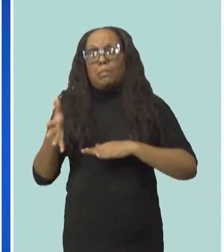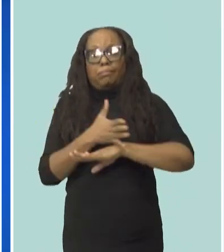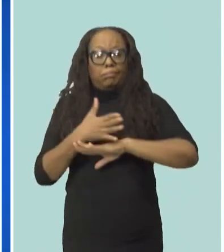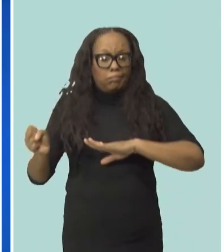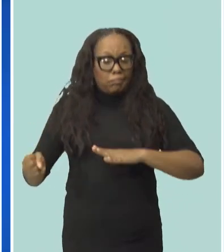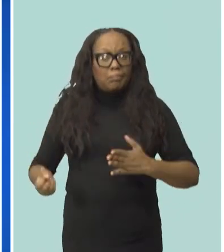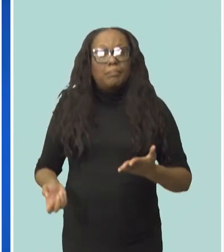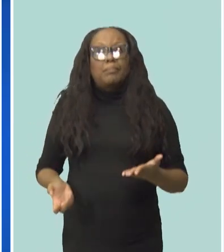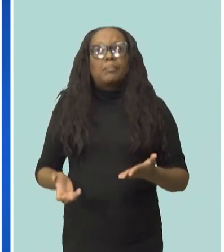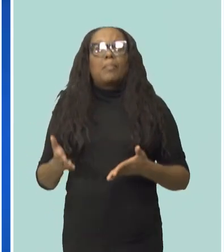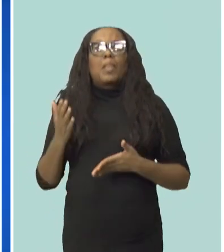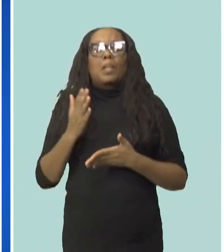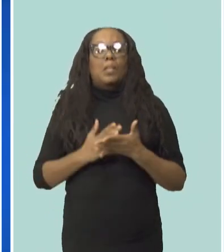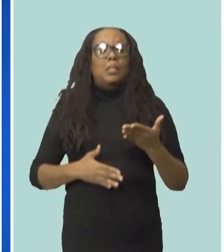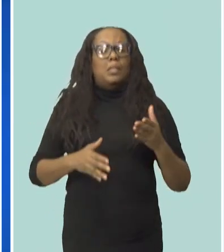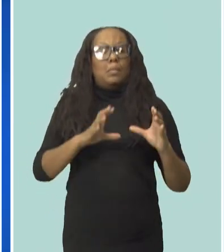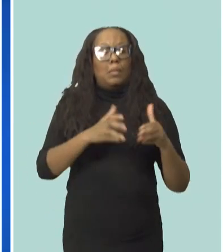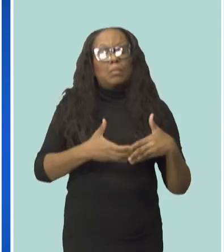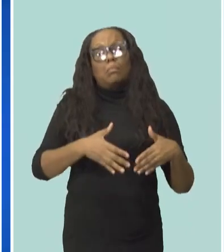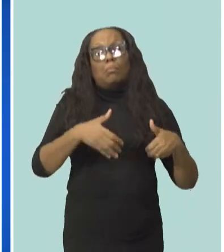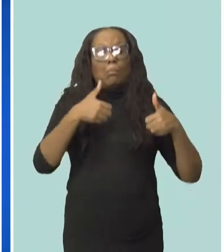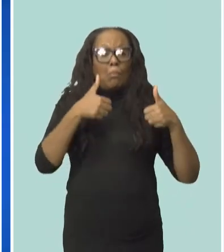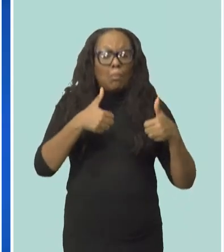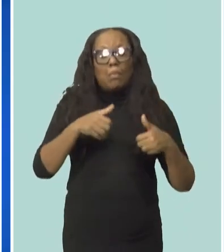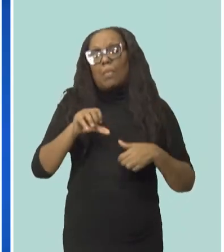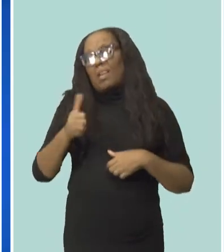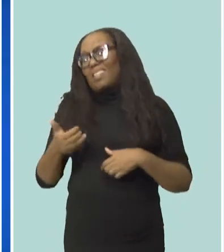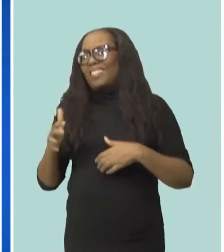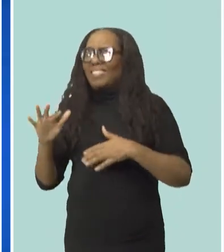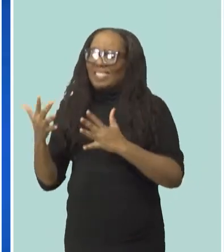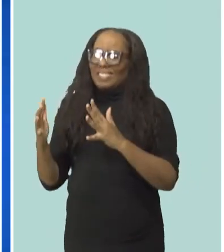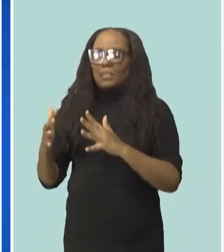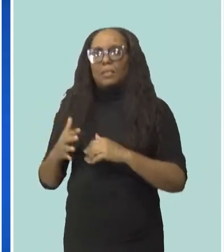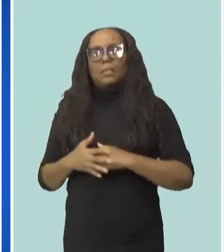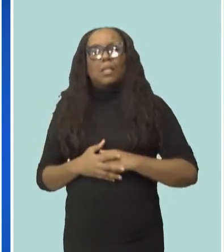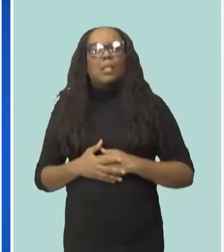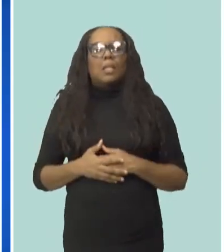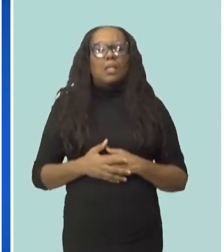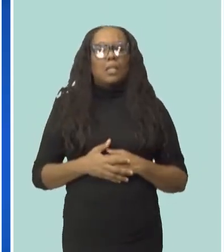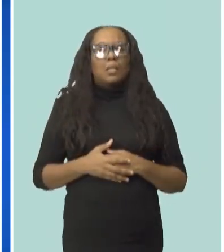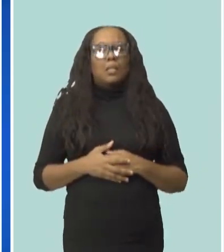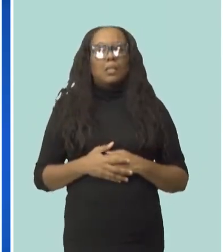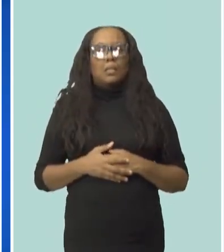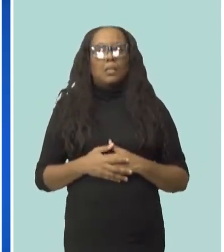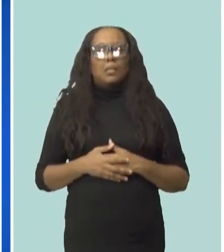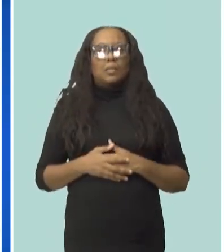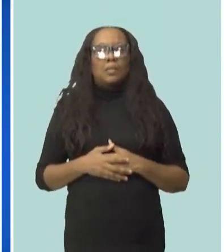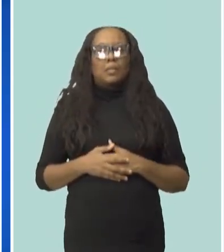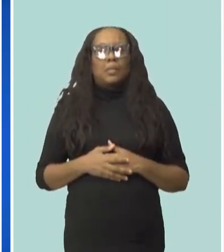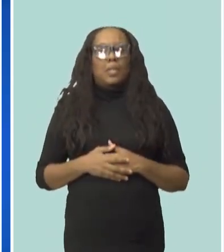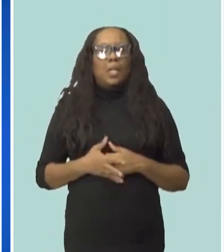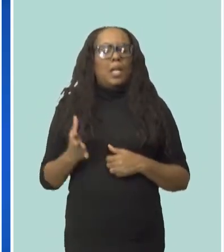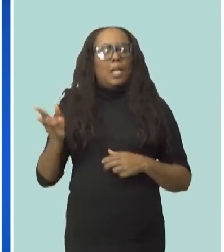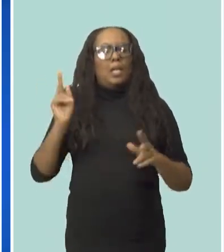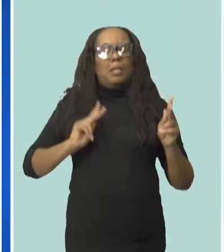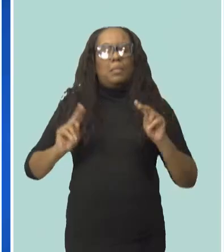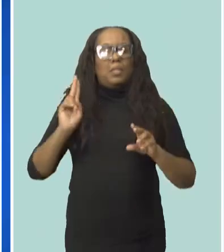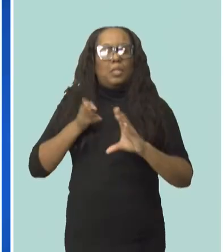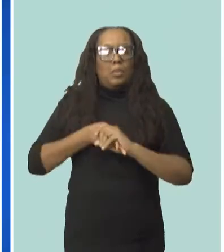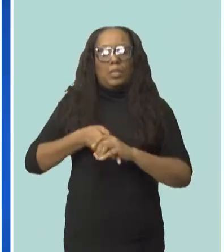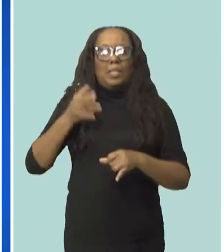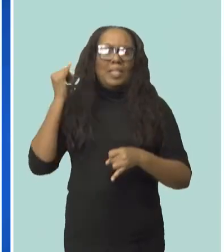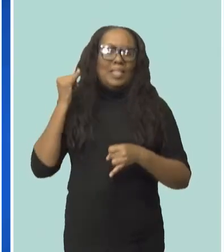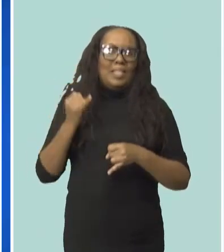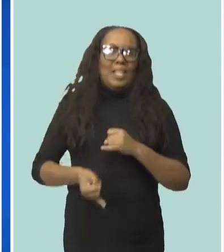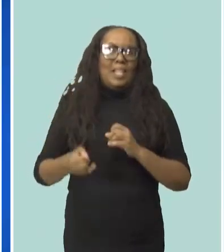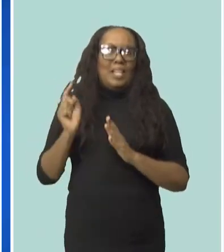it's kind of some bands are doing well, other bands aren't. And as usual, there are last-minute registrations for people who have